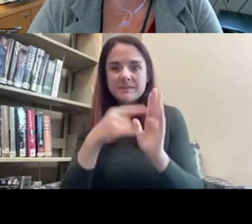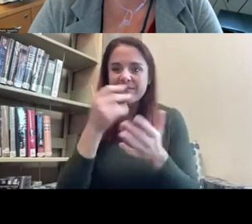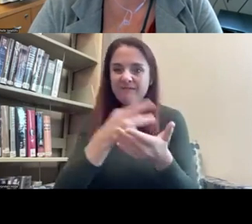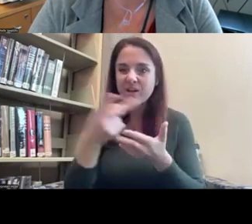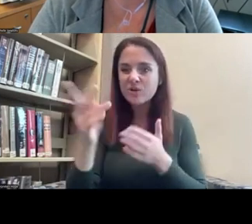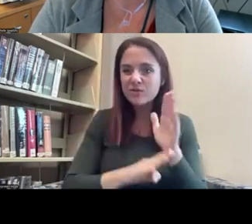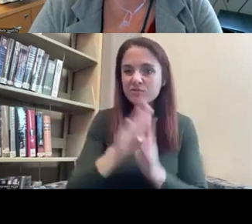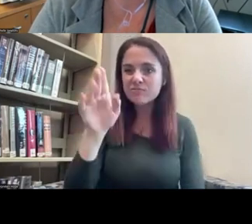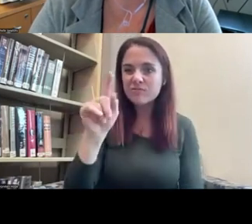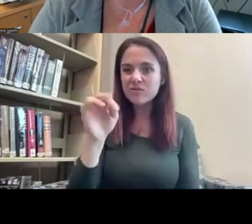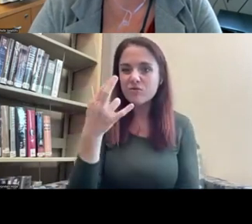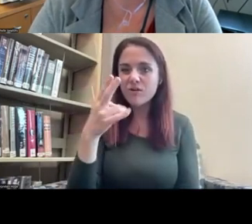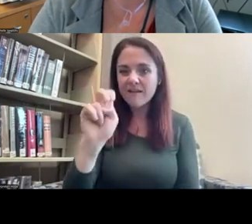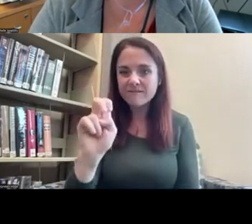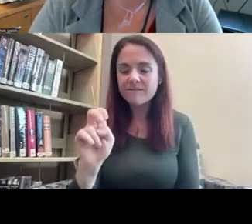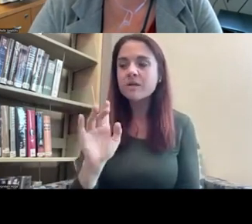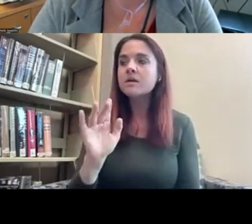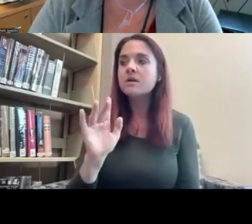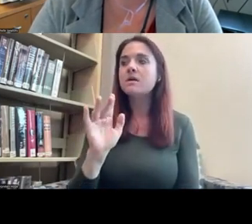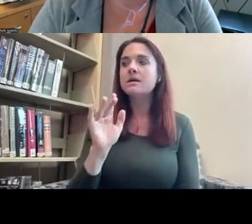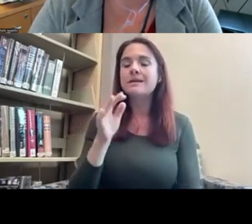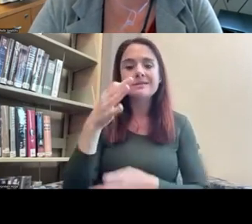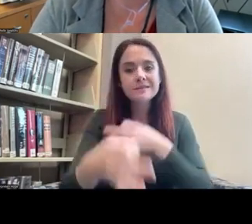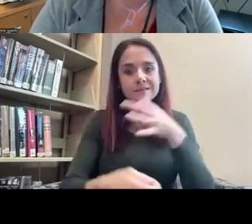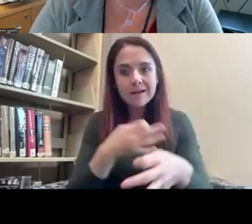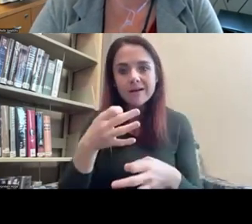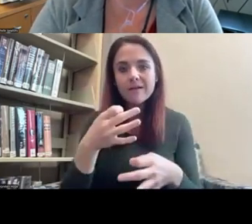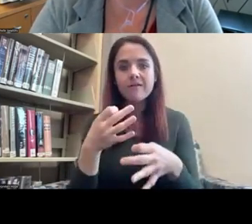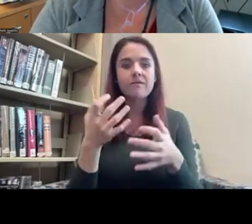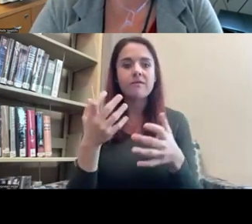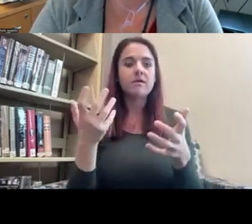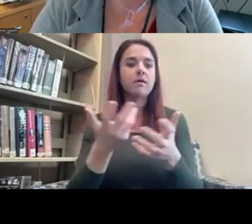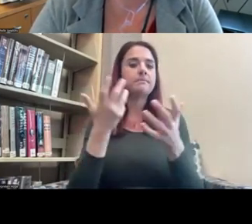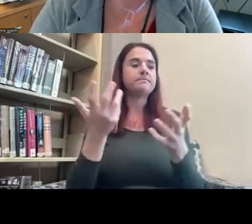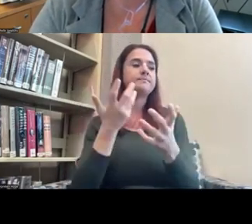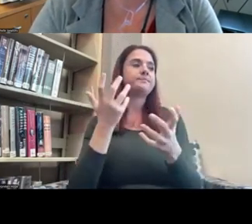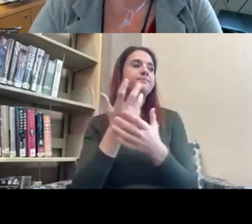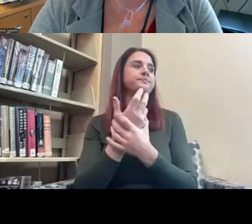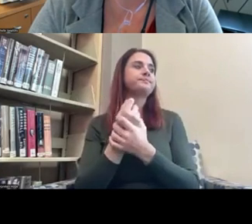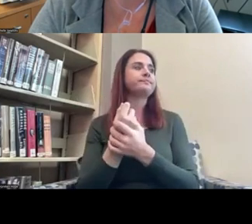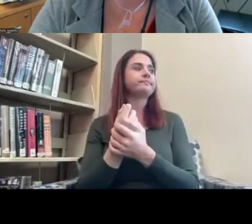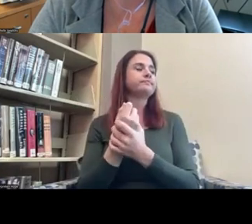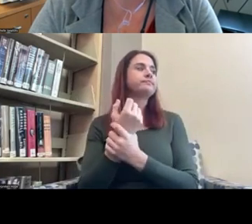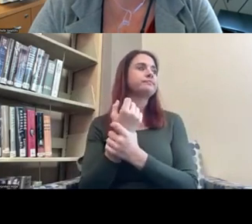having. Instead of really having a